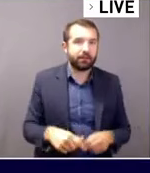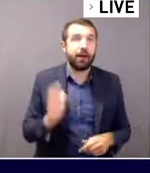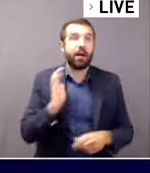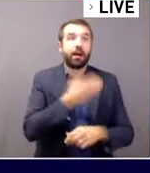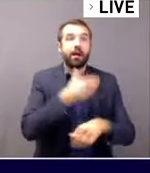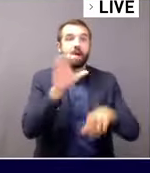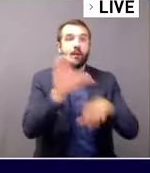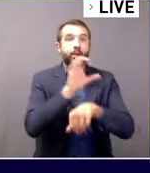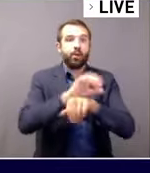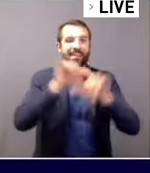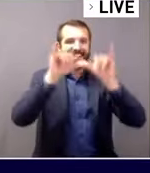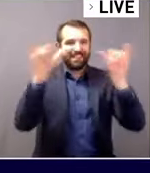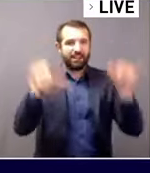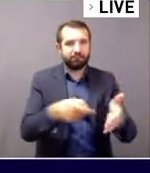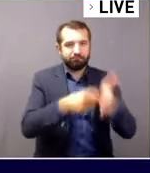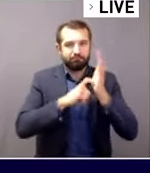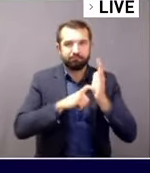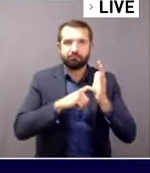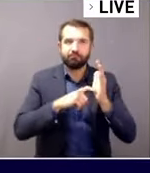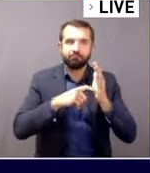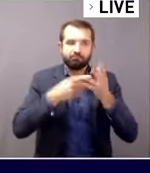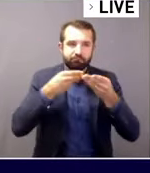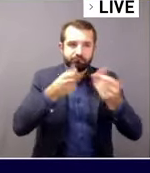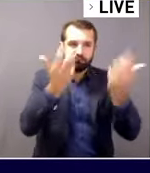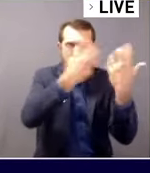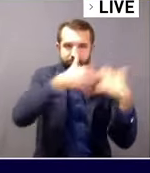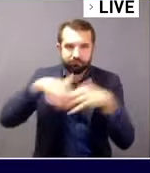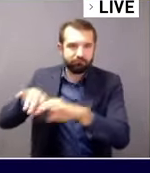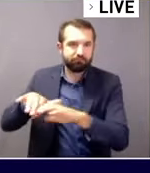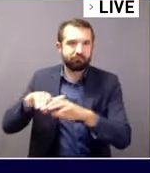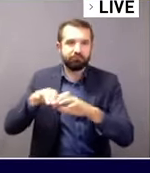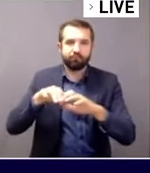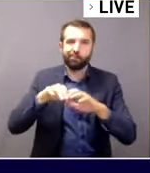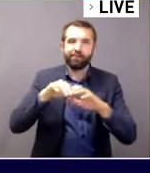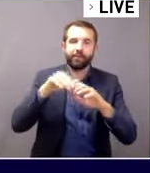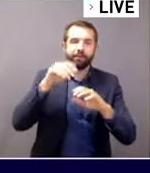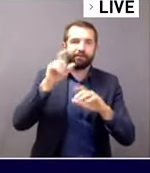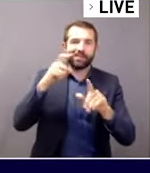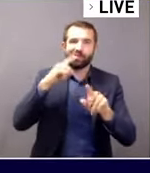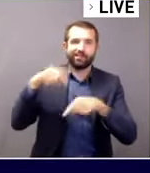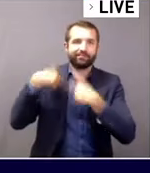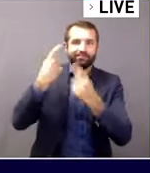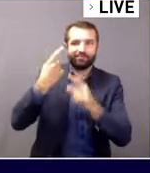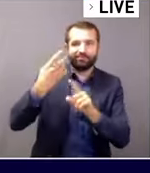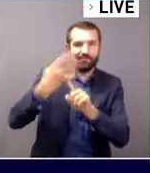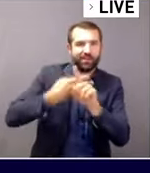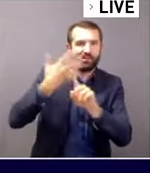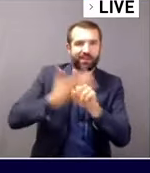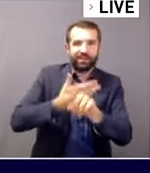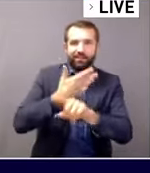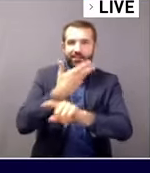that work has been ongoing for 4+ months now via our immunization program.